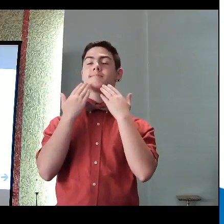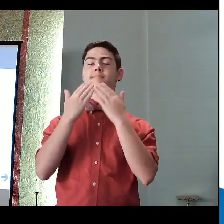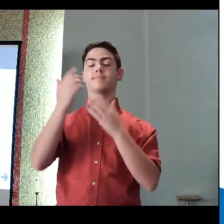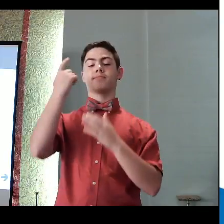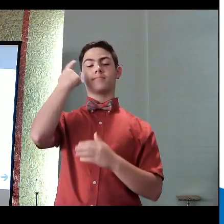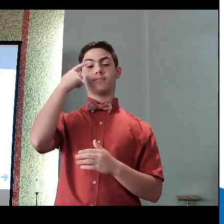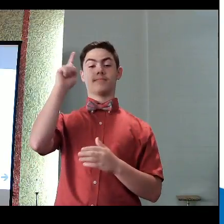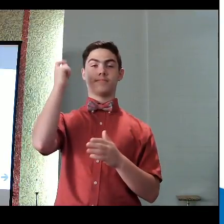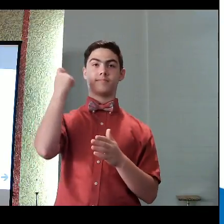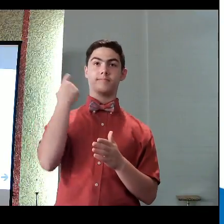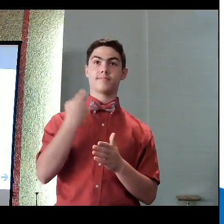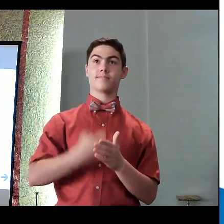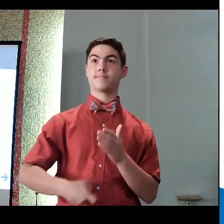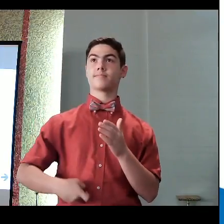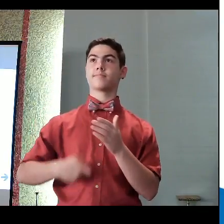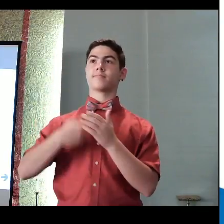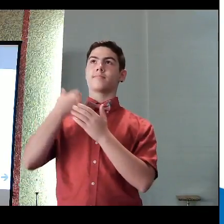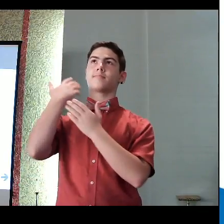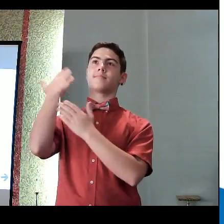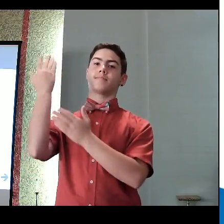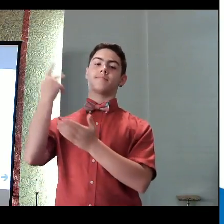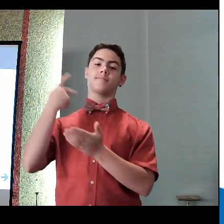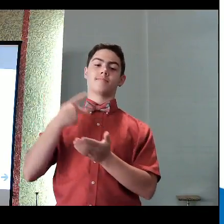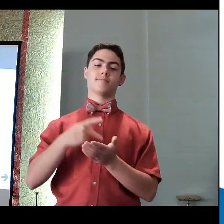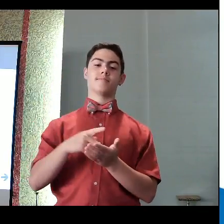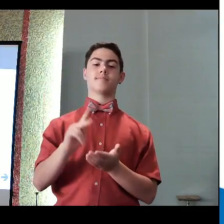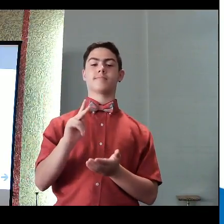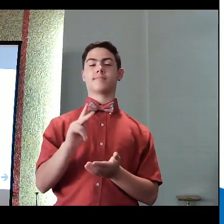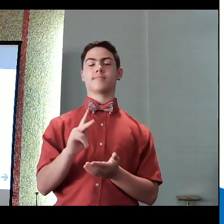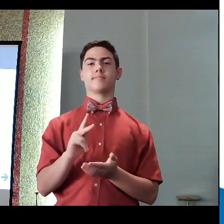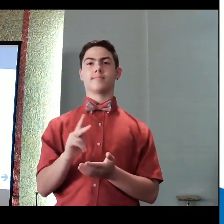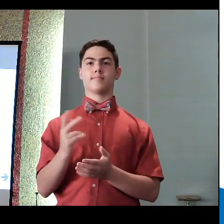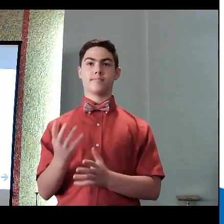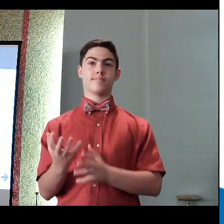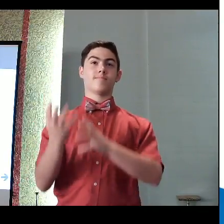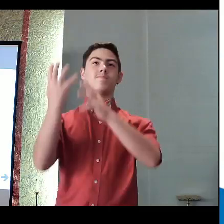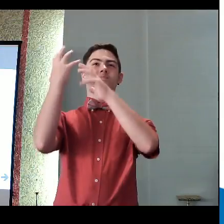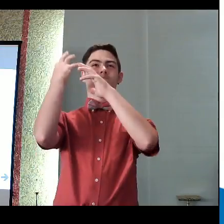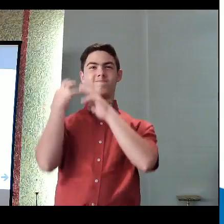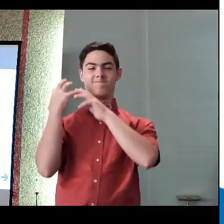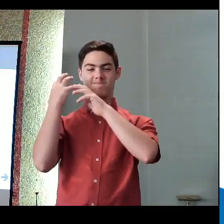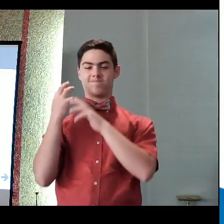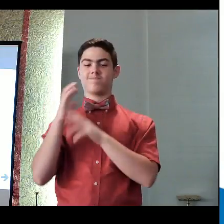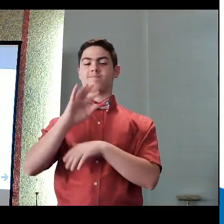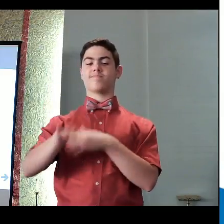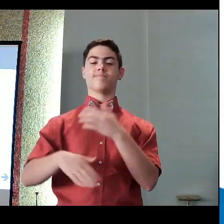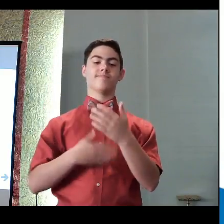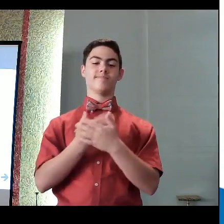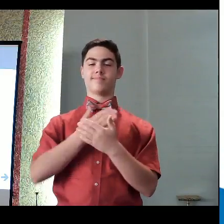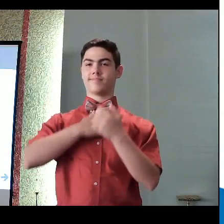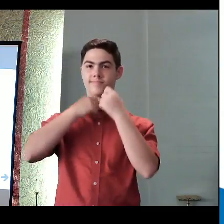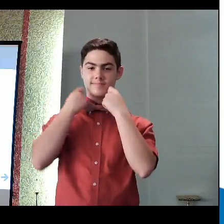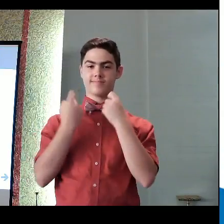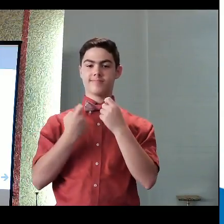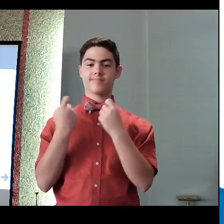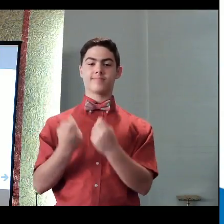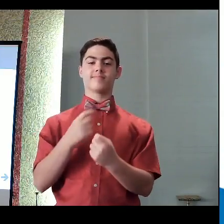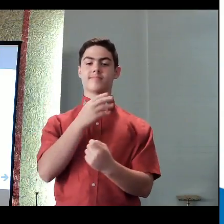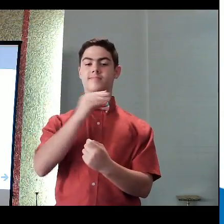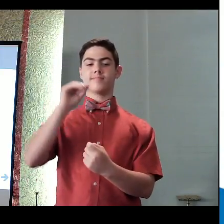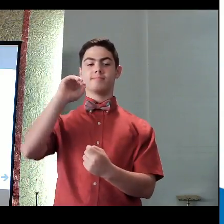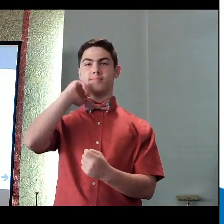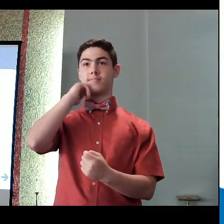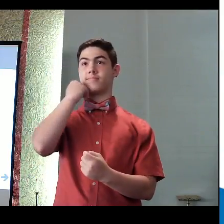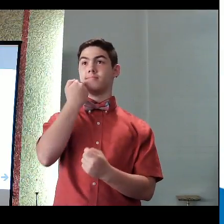Lord. Thank you for the price you paid. Bearing all my sin